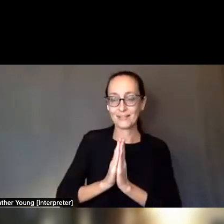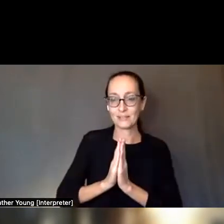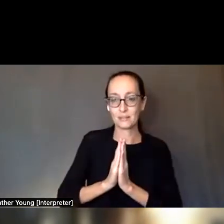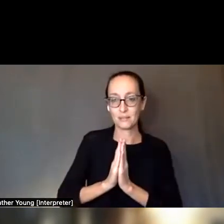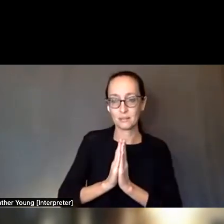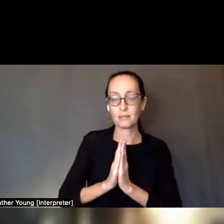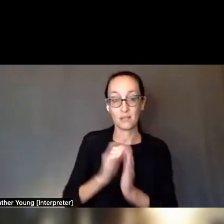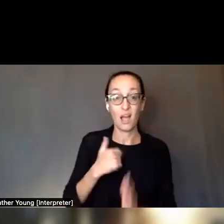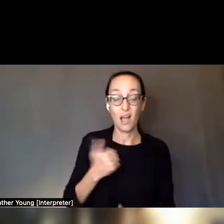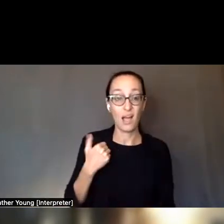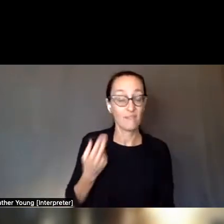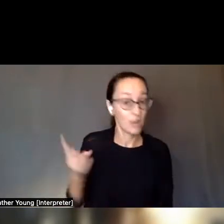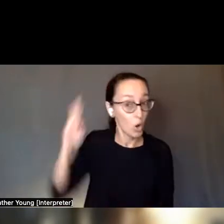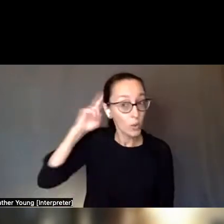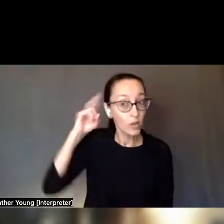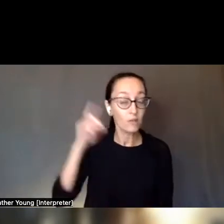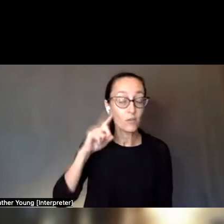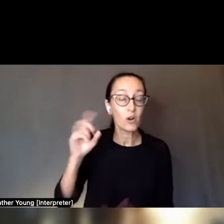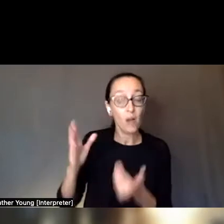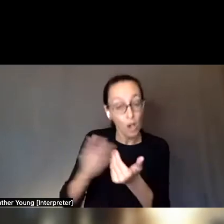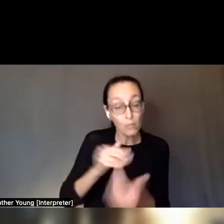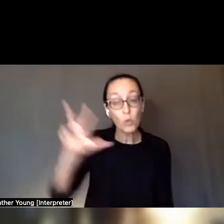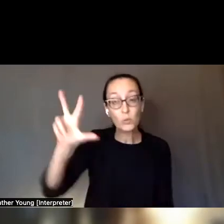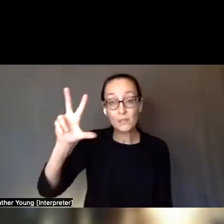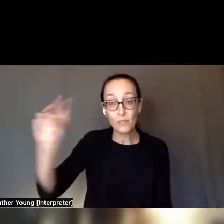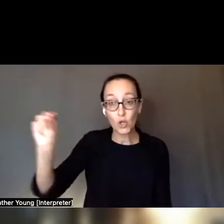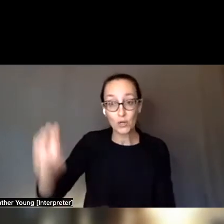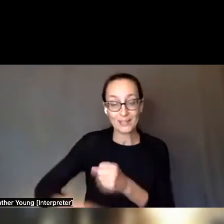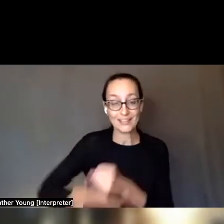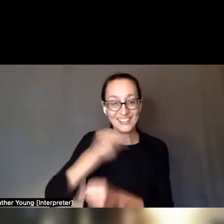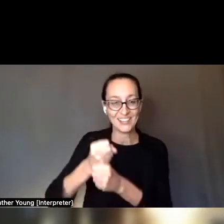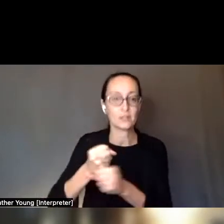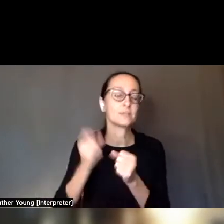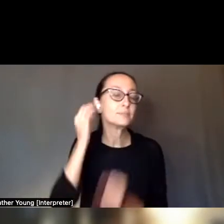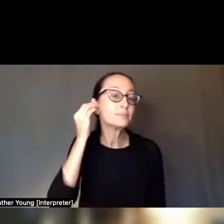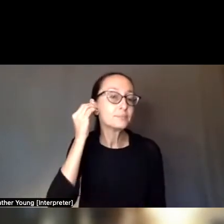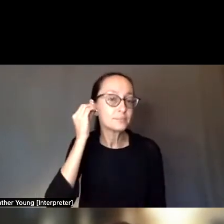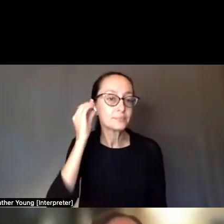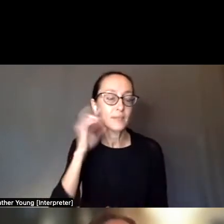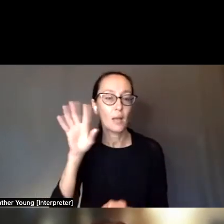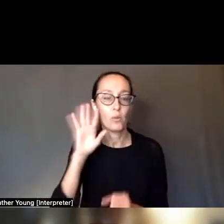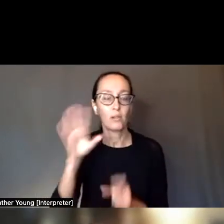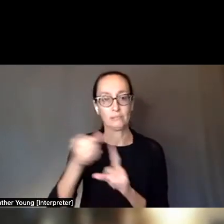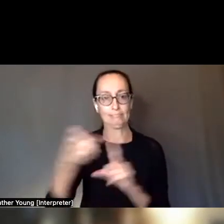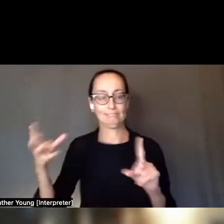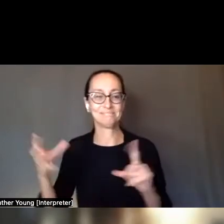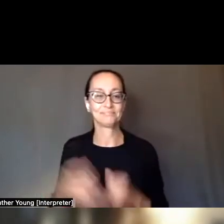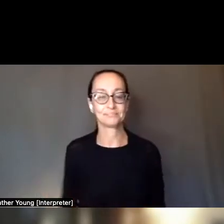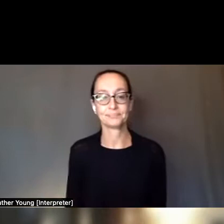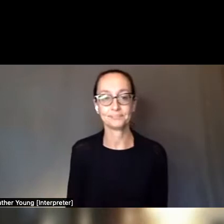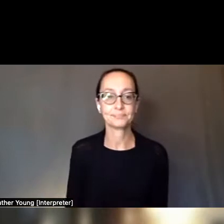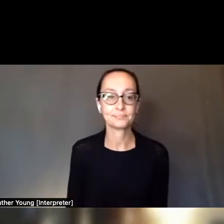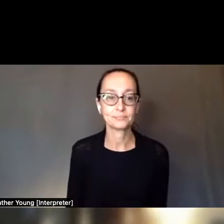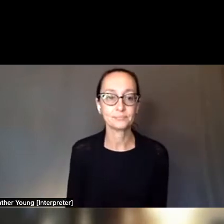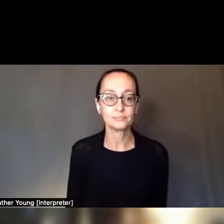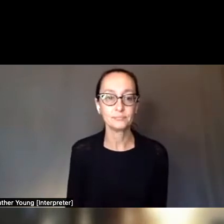cochlear implant for nearly 30 years. So I'm going to just tell you a bit about that. So we are an